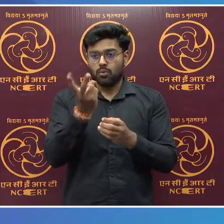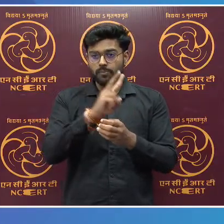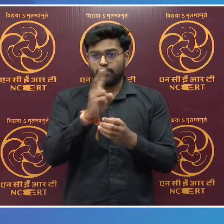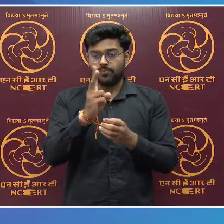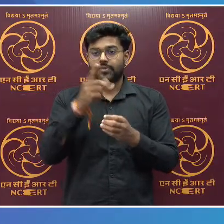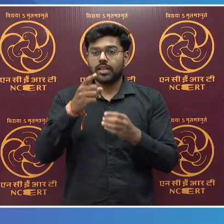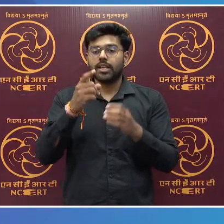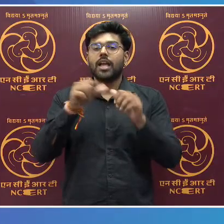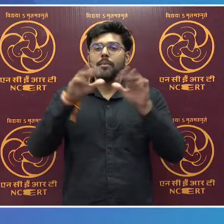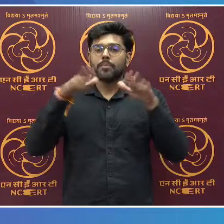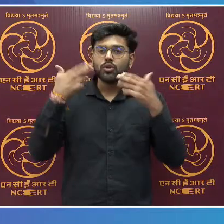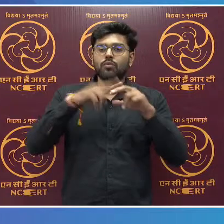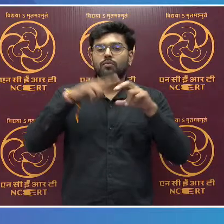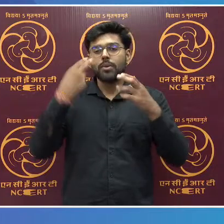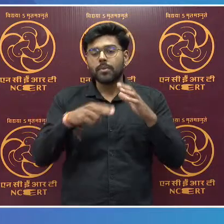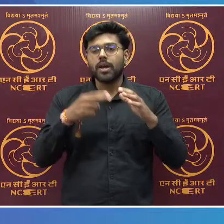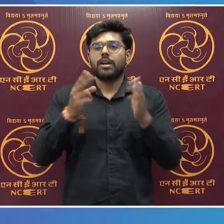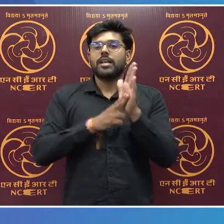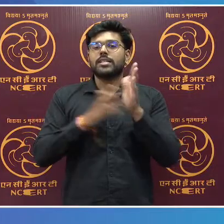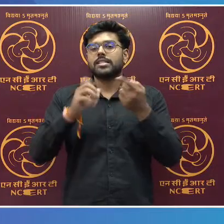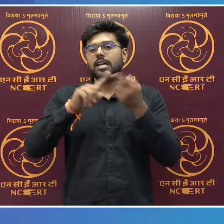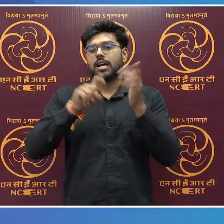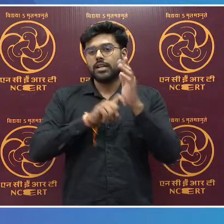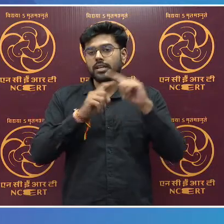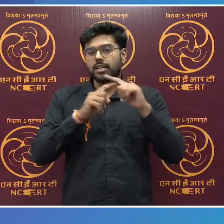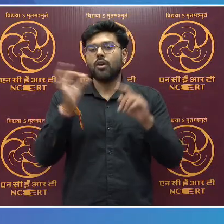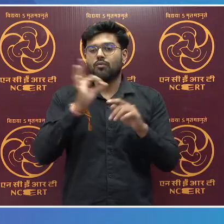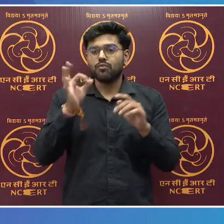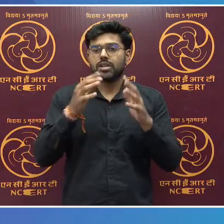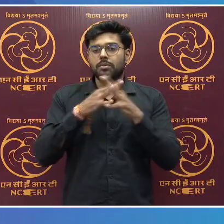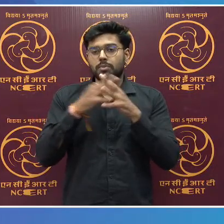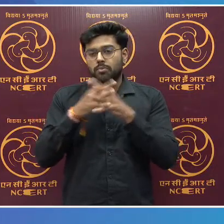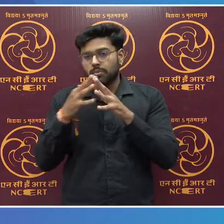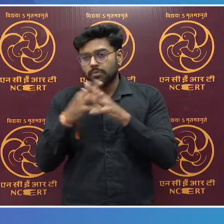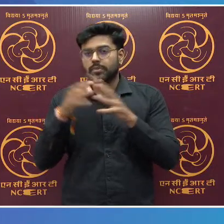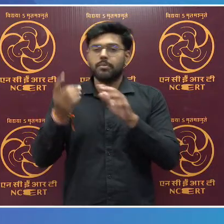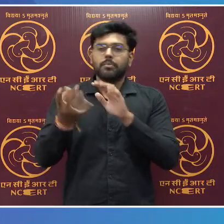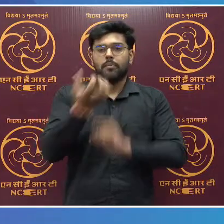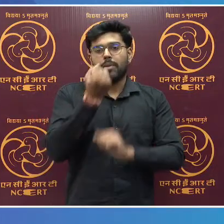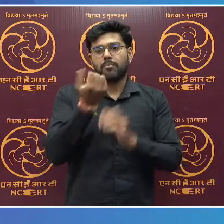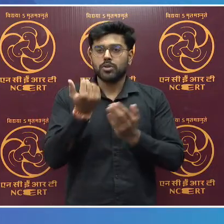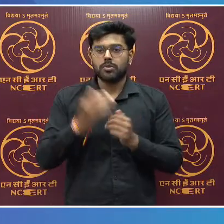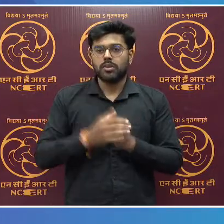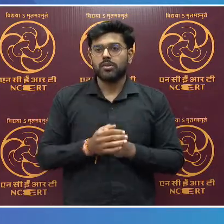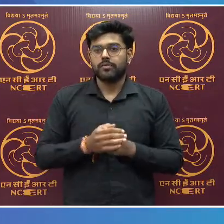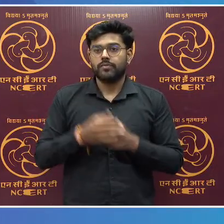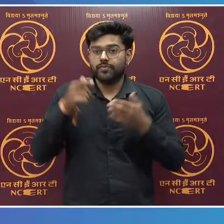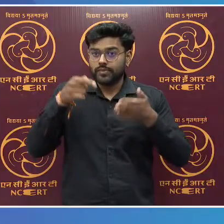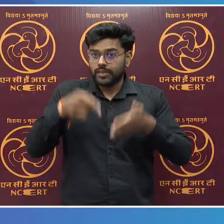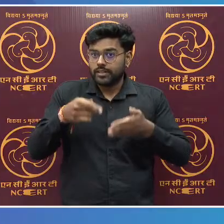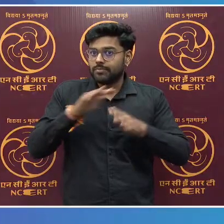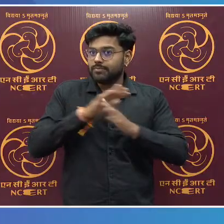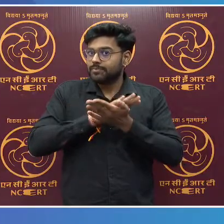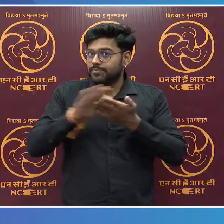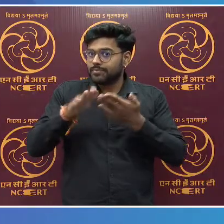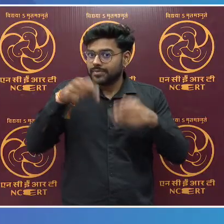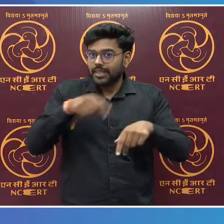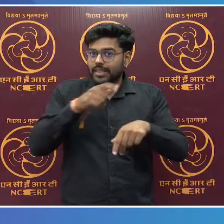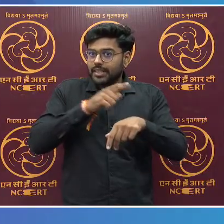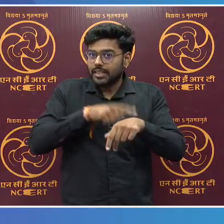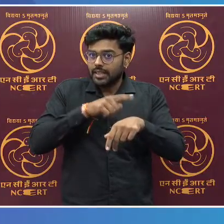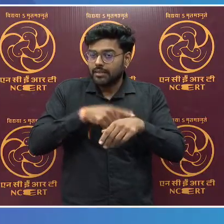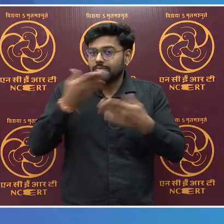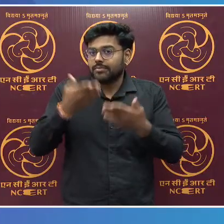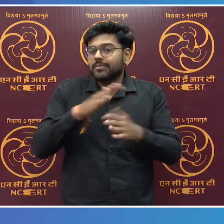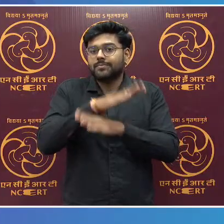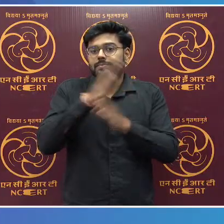on Amazon, Flipkart and also from the official NCERT website. With this is the time for me to